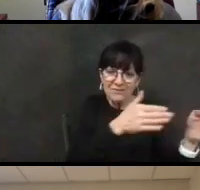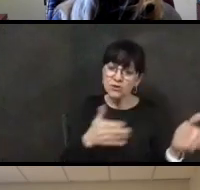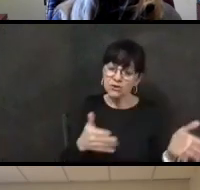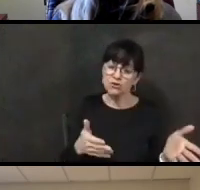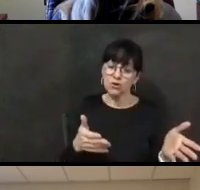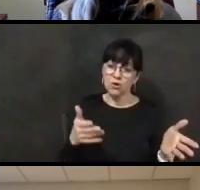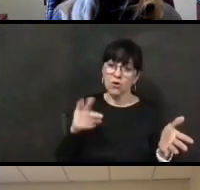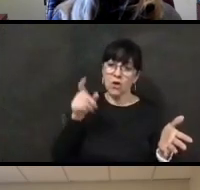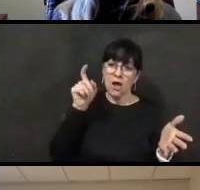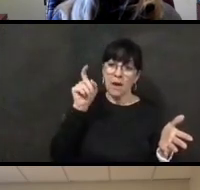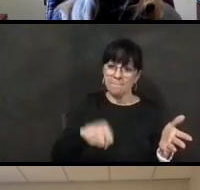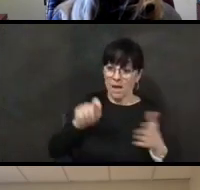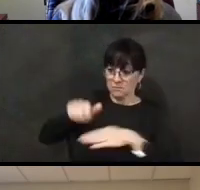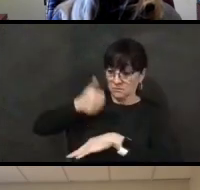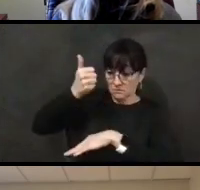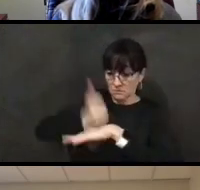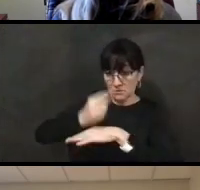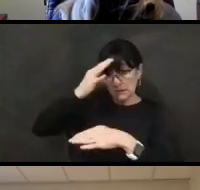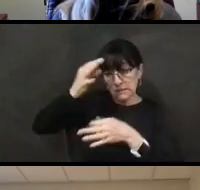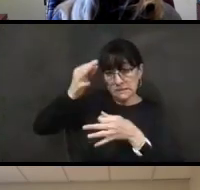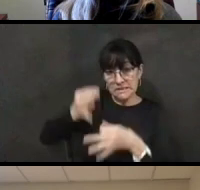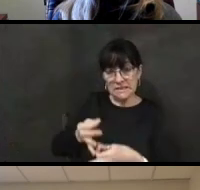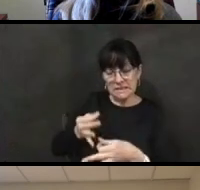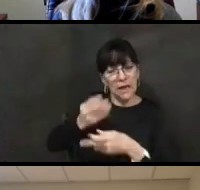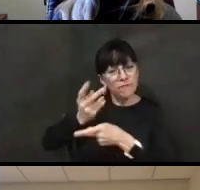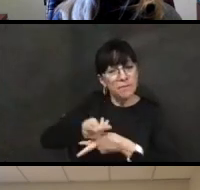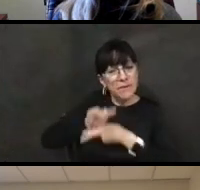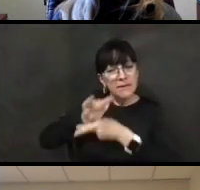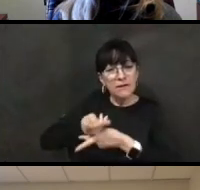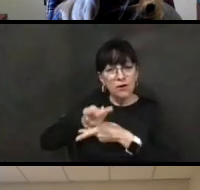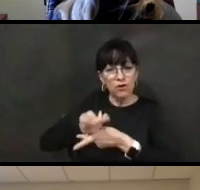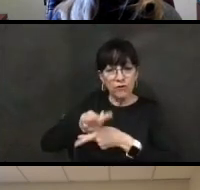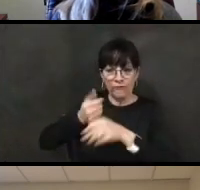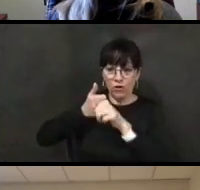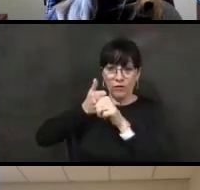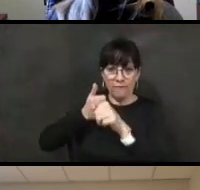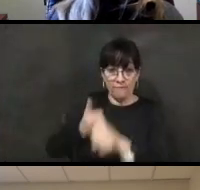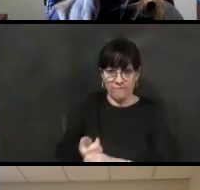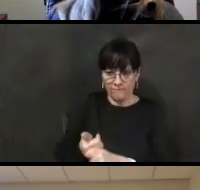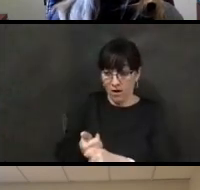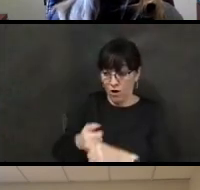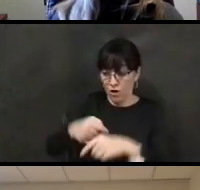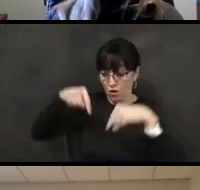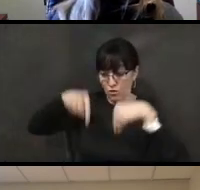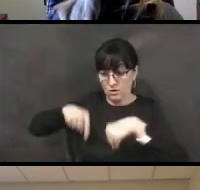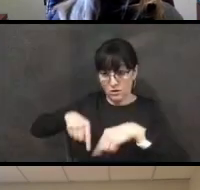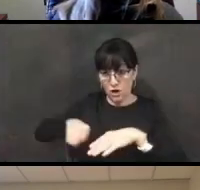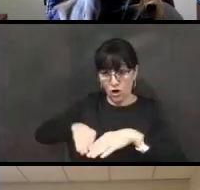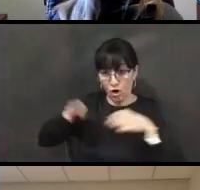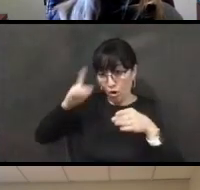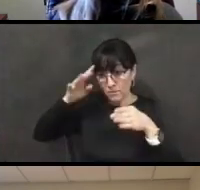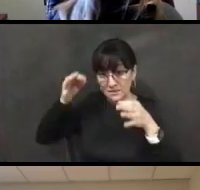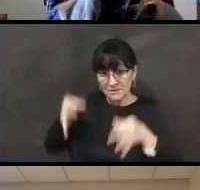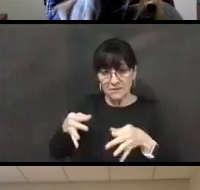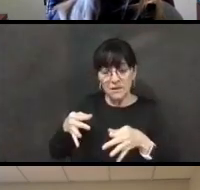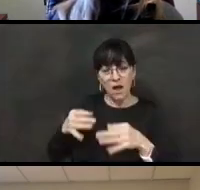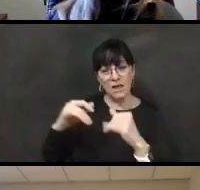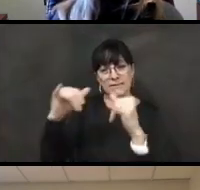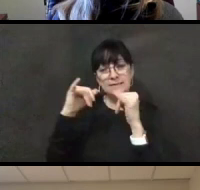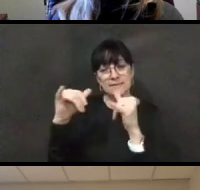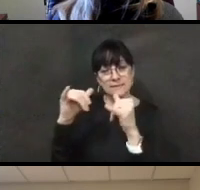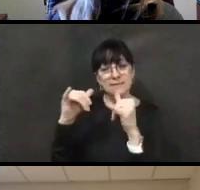here, I know is going to be done in tandem and with our corresponding states. Dr. Rattay, I don't know if you had some other thoughts on that. I